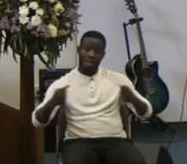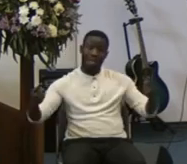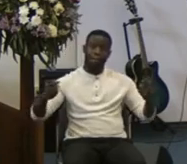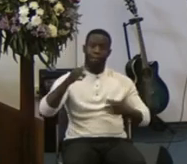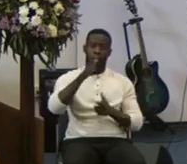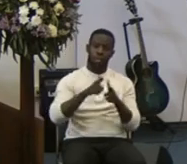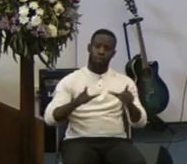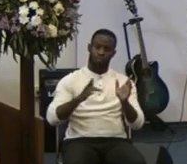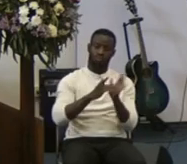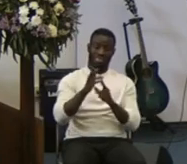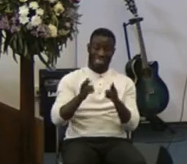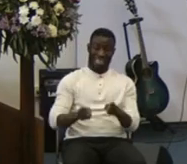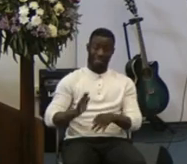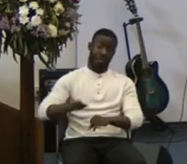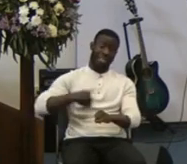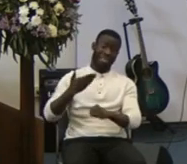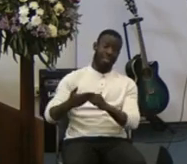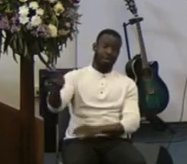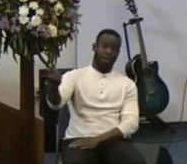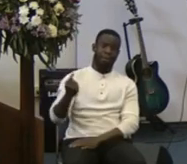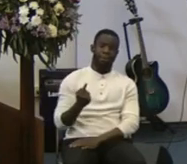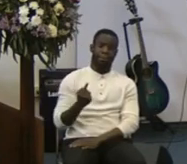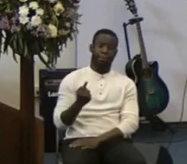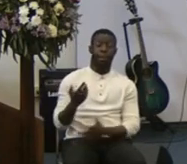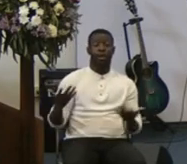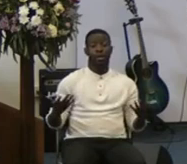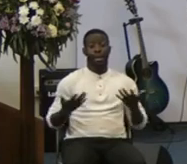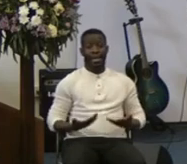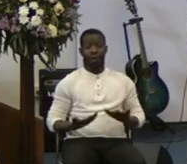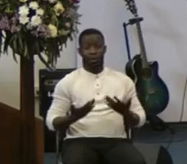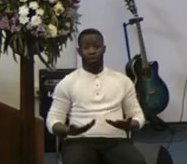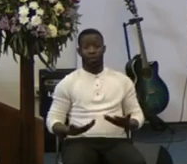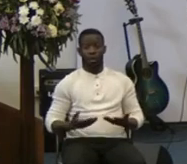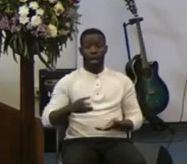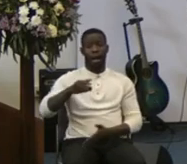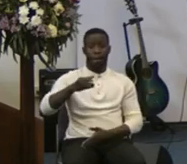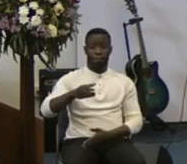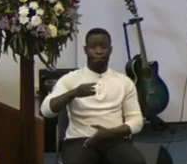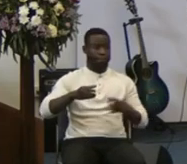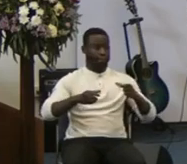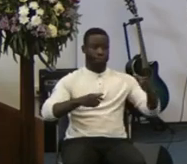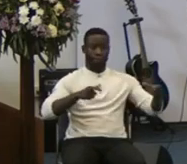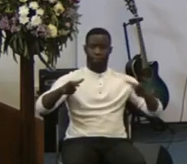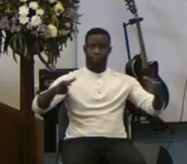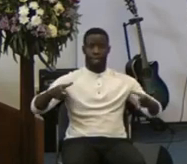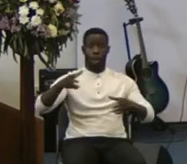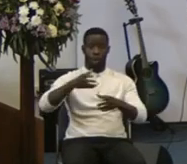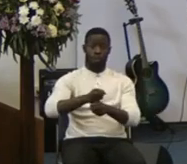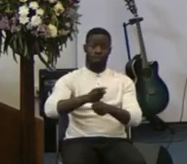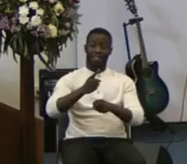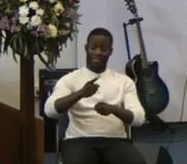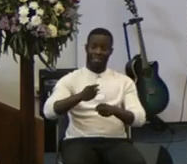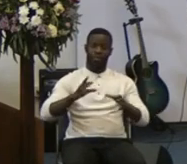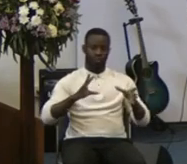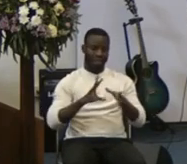death until he comes." And so we'll retain the cup as we're served, and then we'll